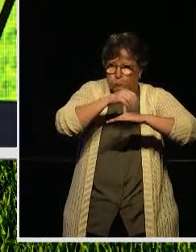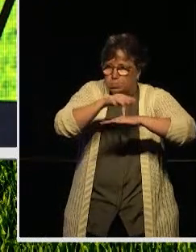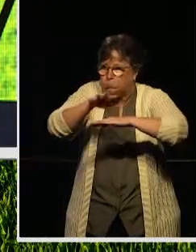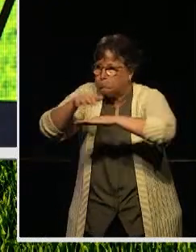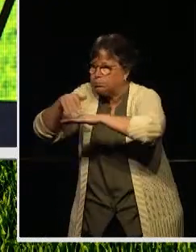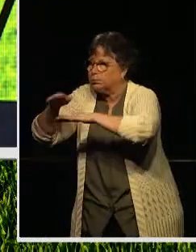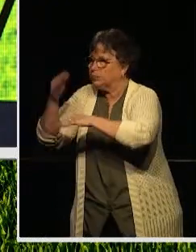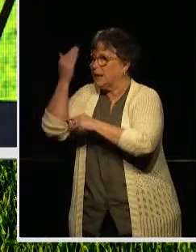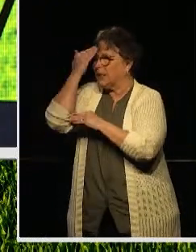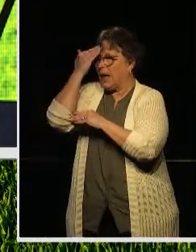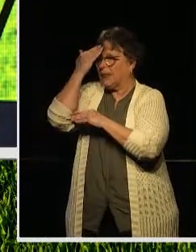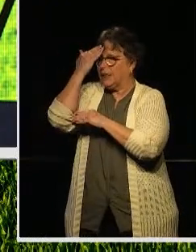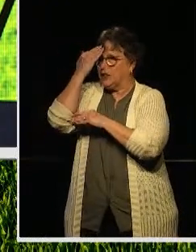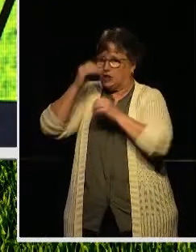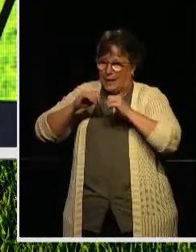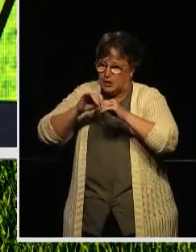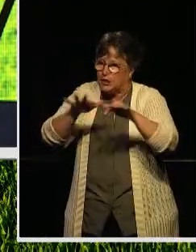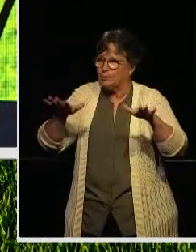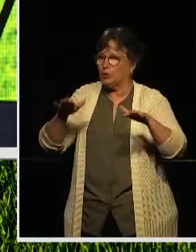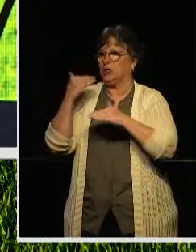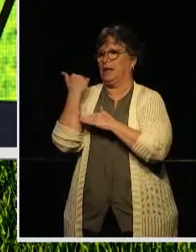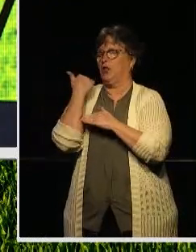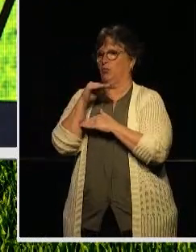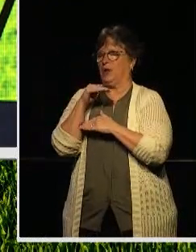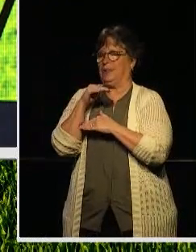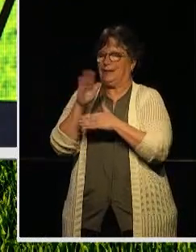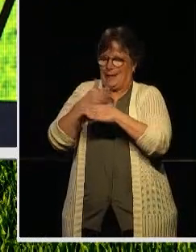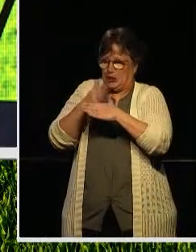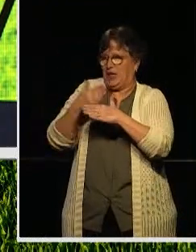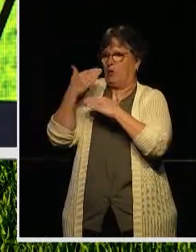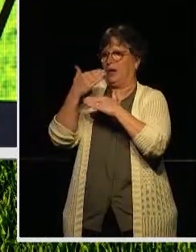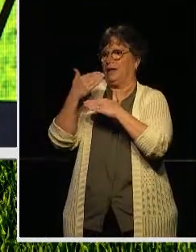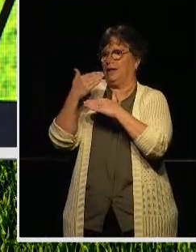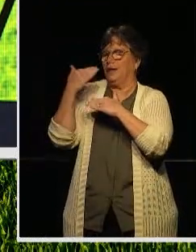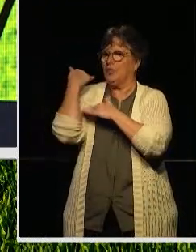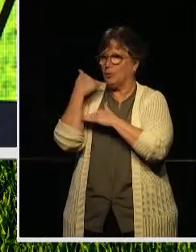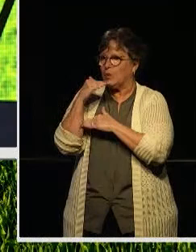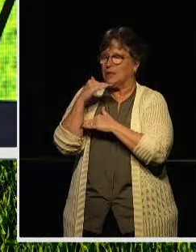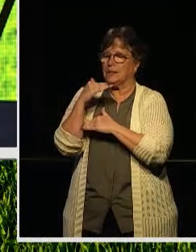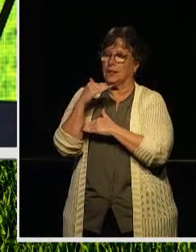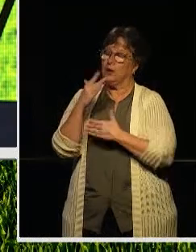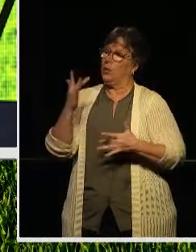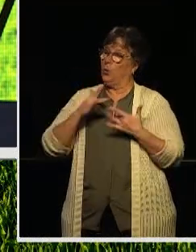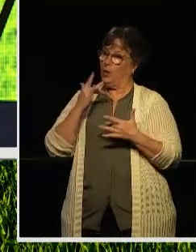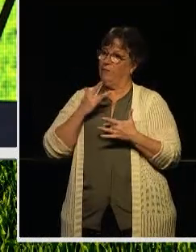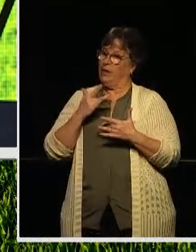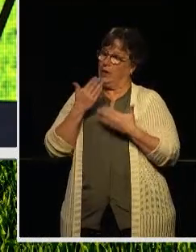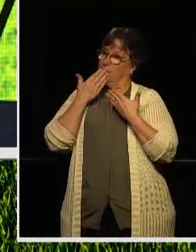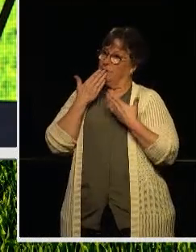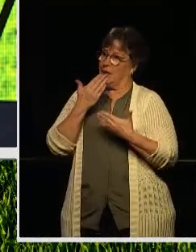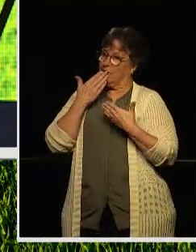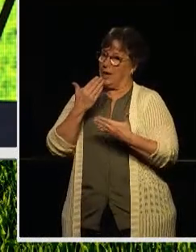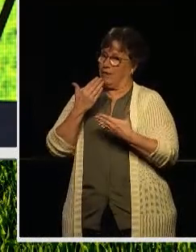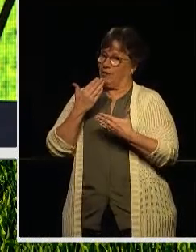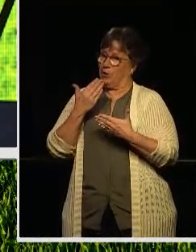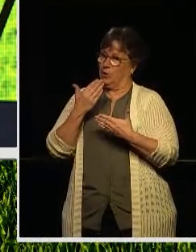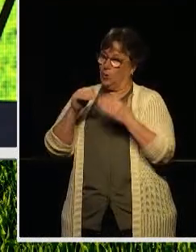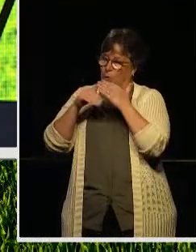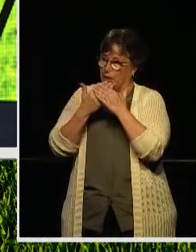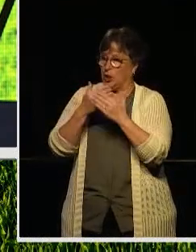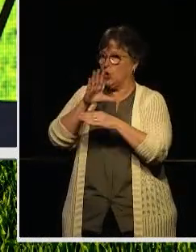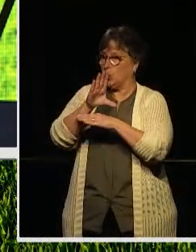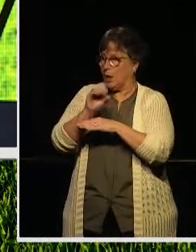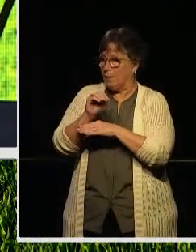as dispersing some of the risk. And we feel really grateful being a company that is pretty early with the support